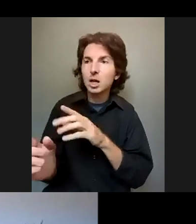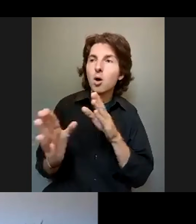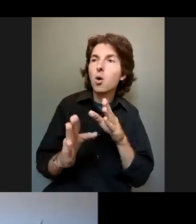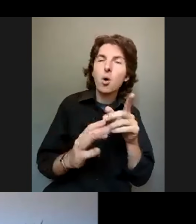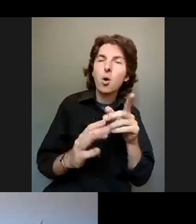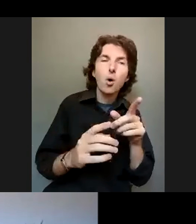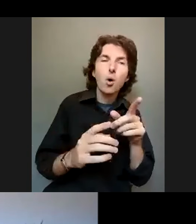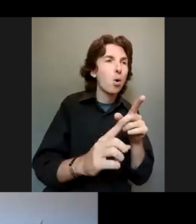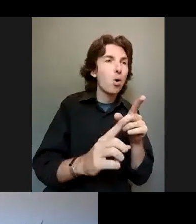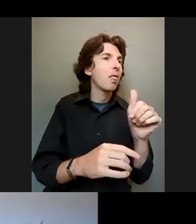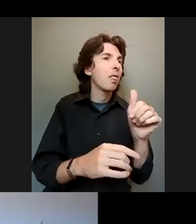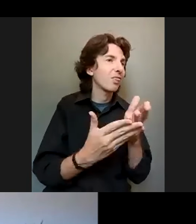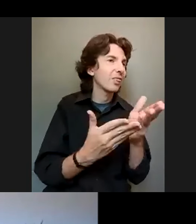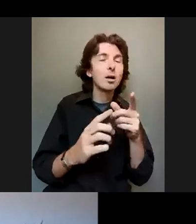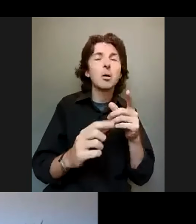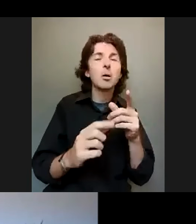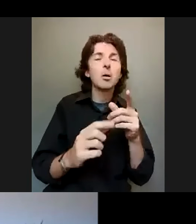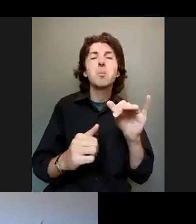buy and sell.